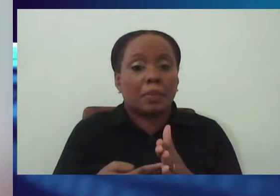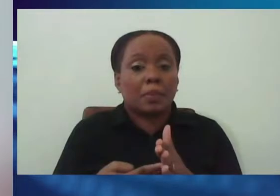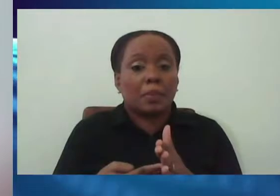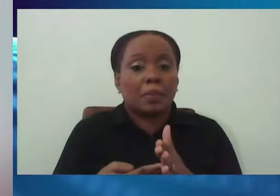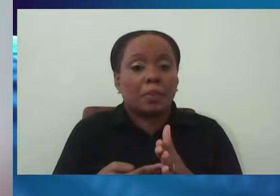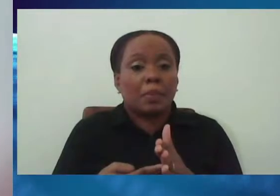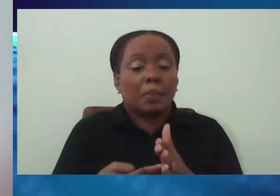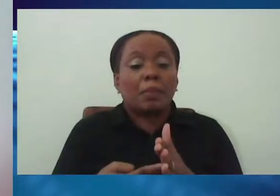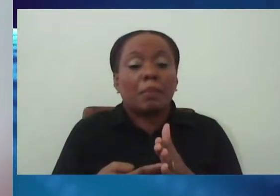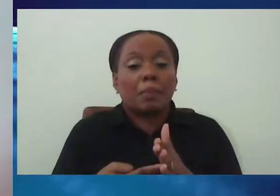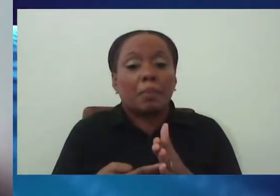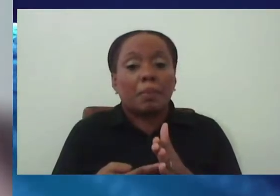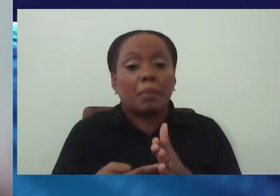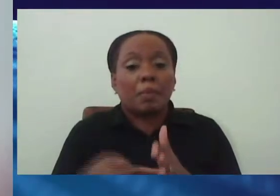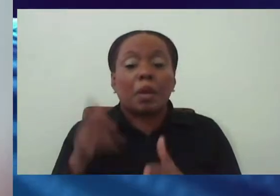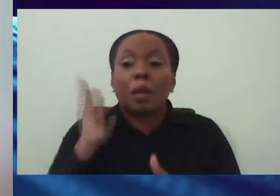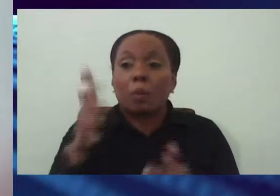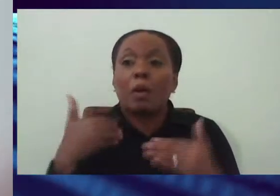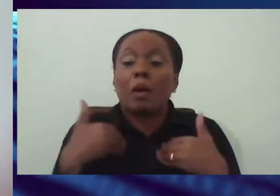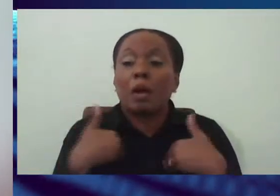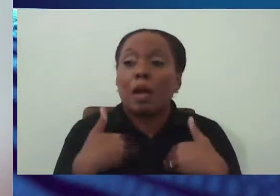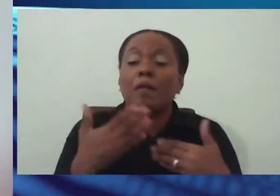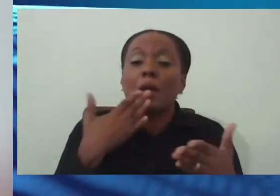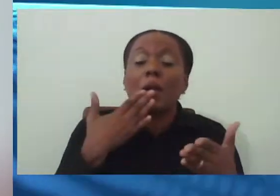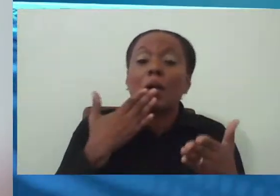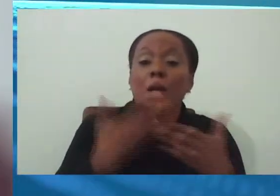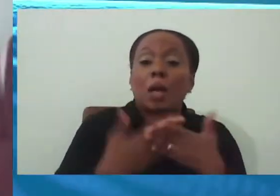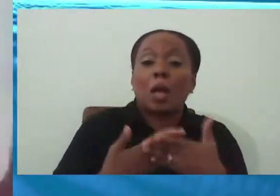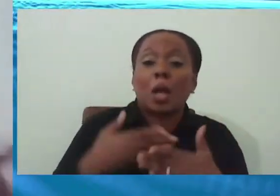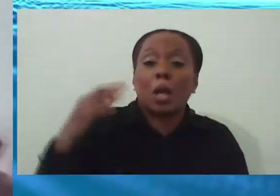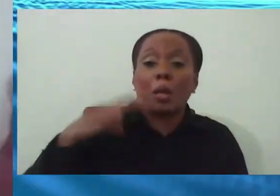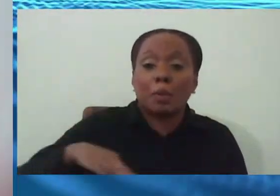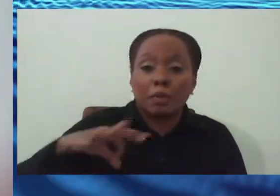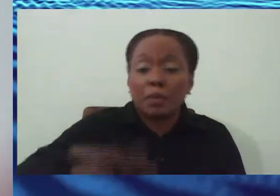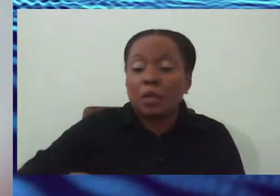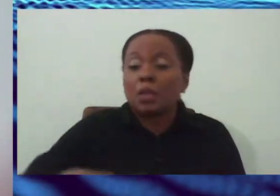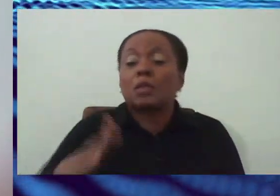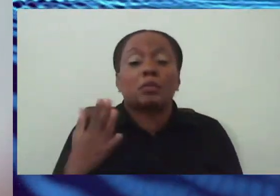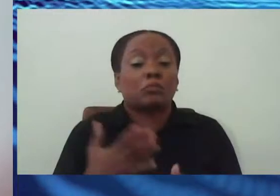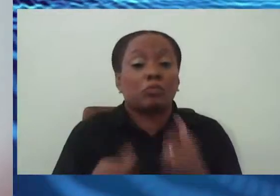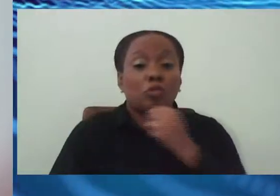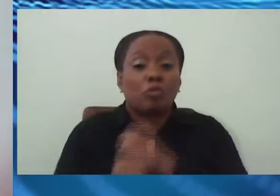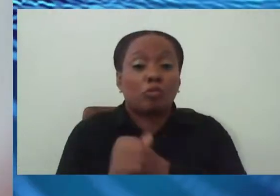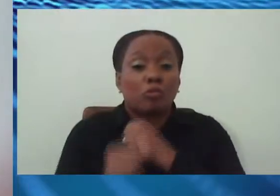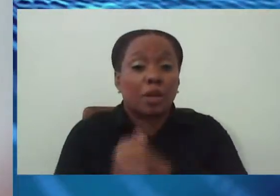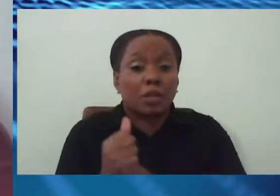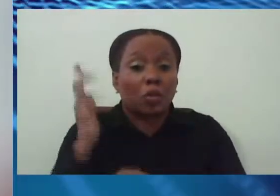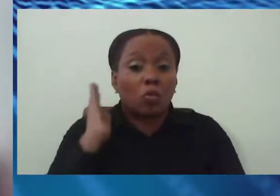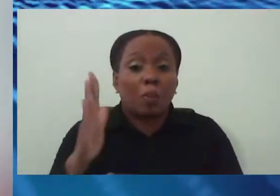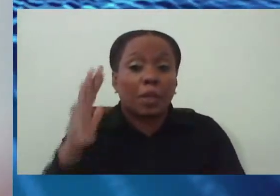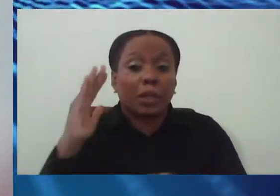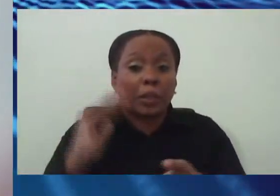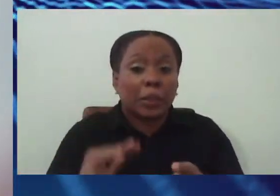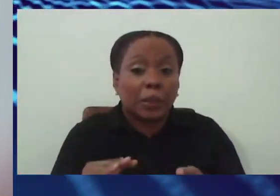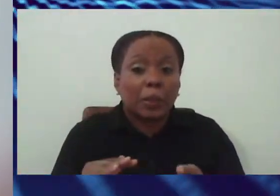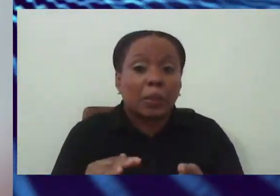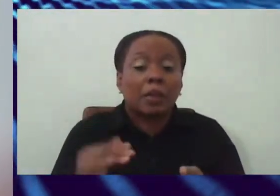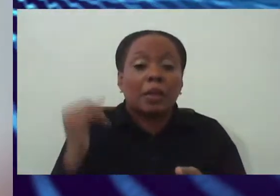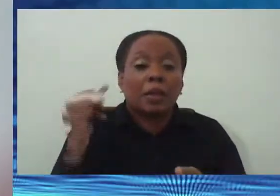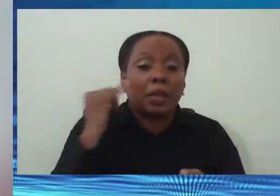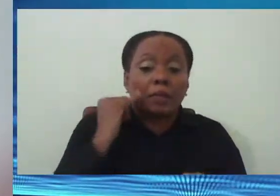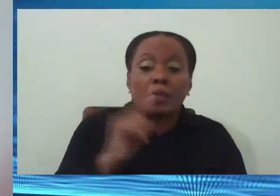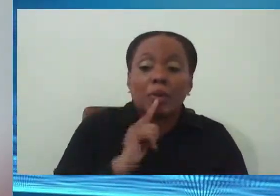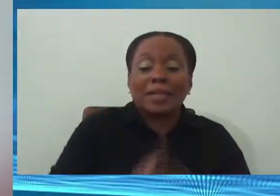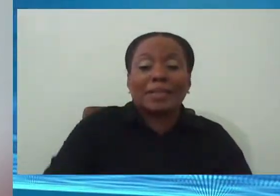outcomes, because they'll as they're risk ranked, they will be dealt with in terms of whether they're green and can stay home,